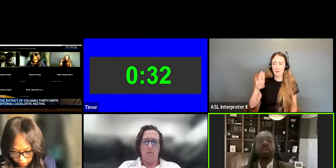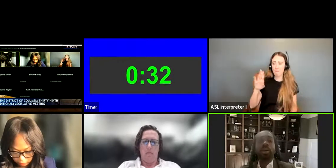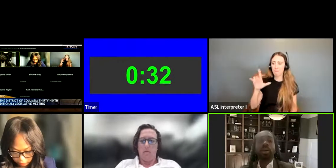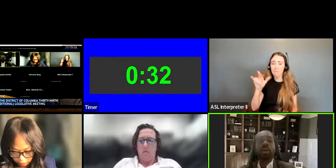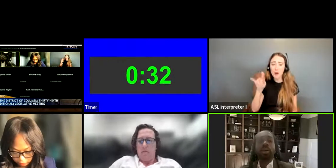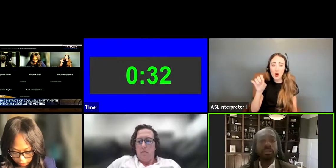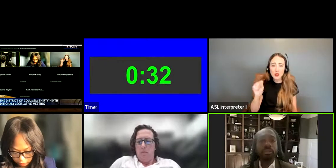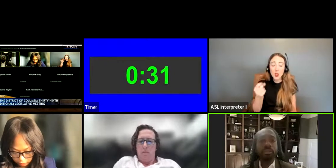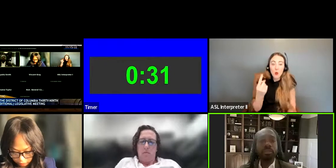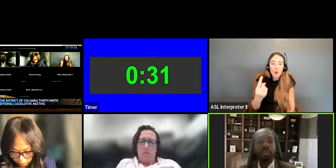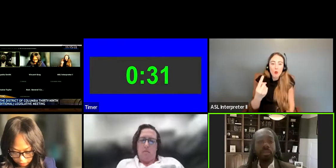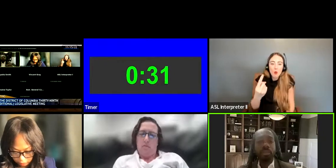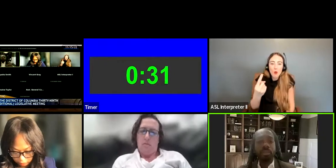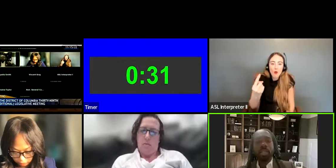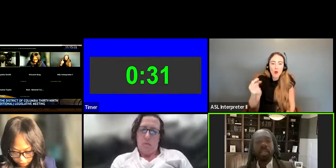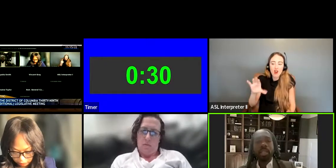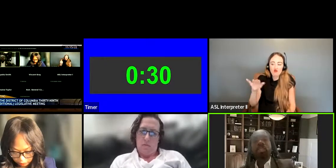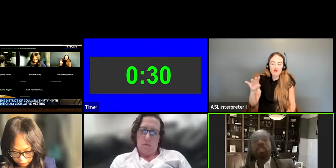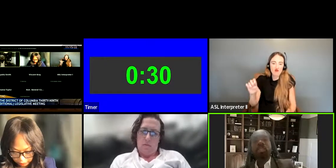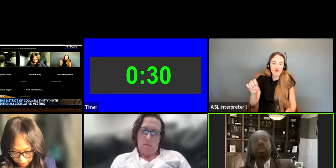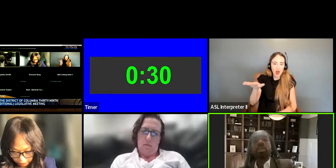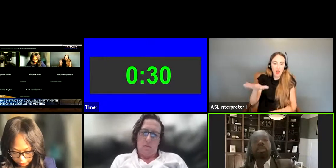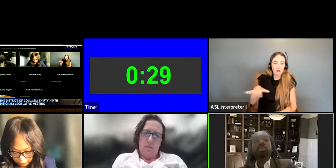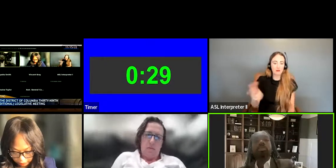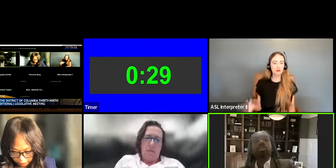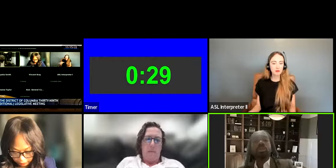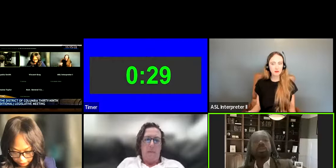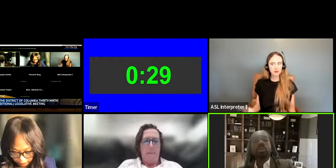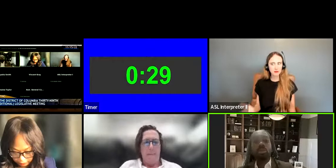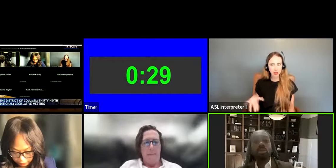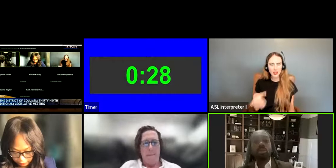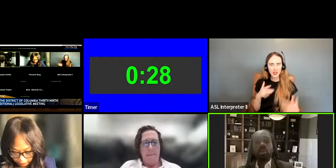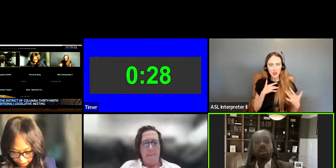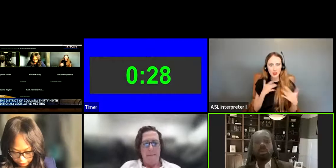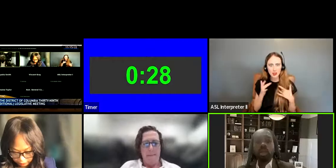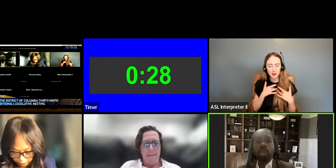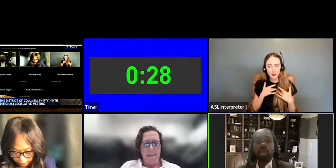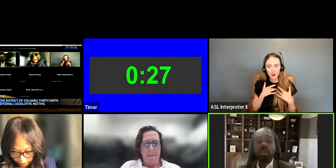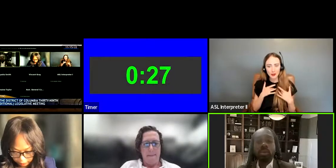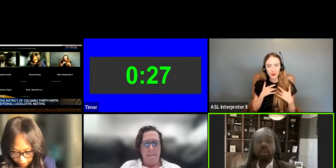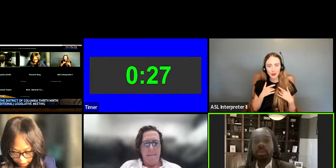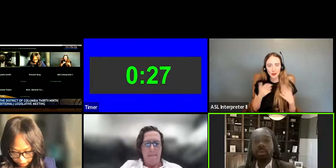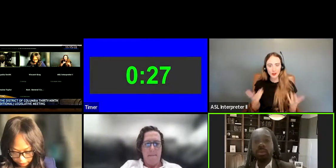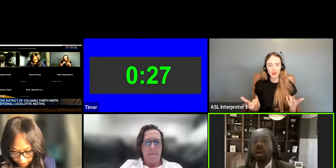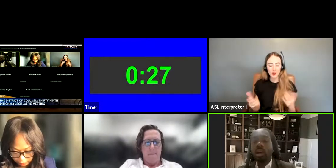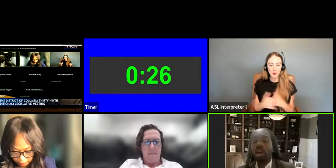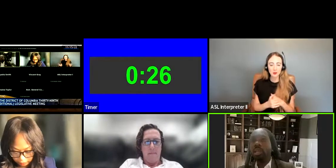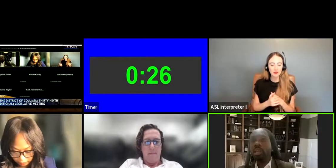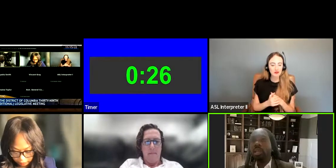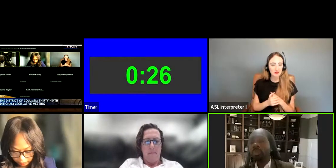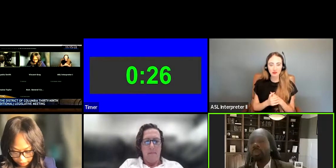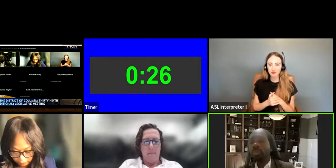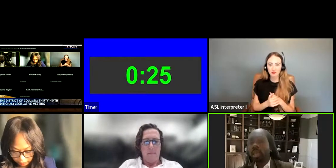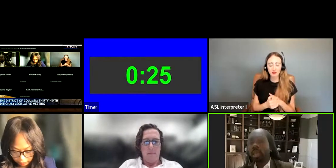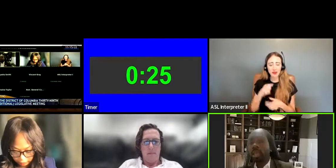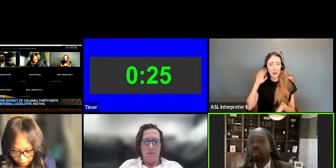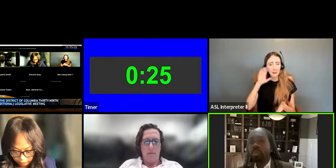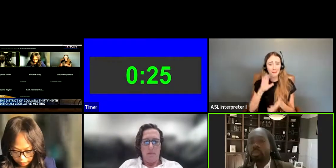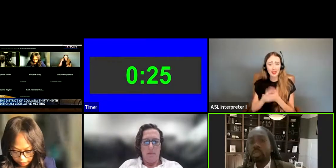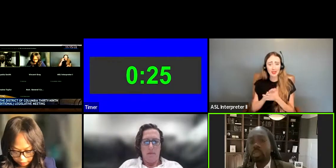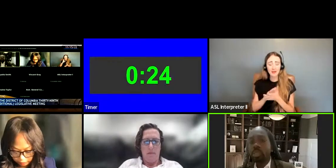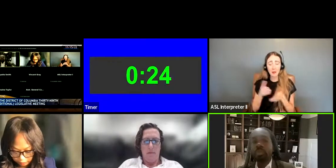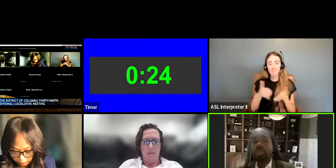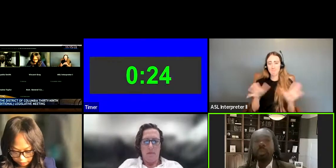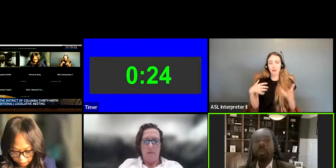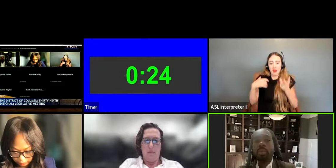crime scene. And that's concerning. We have to, I believe in a public health